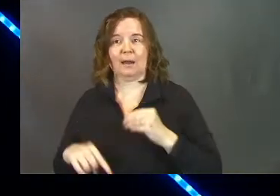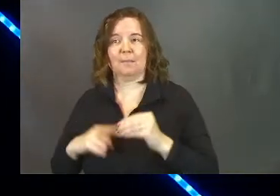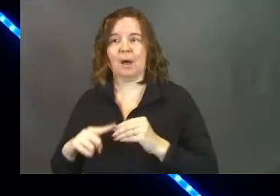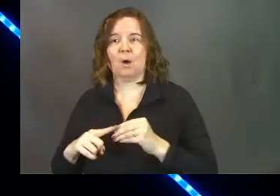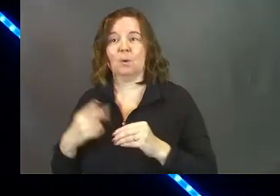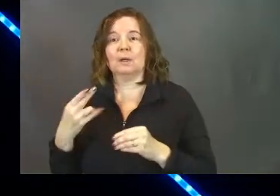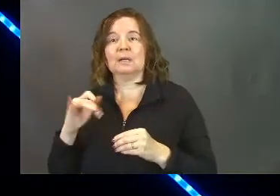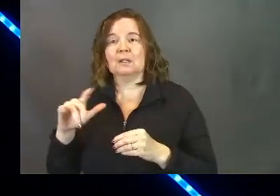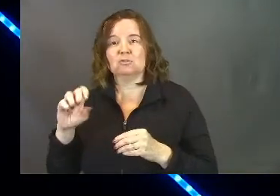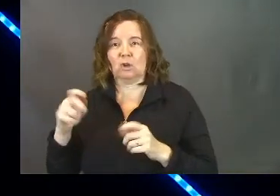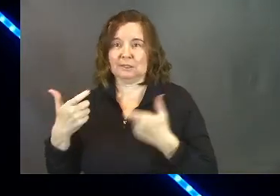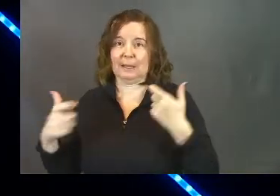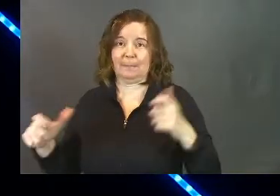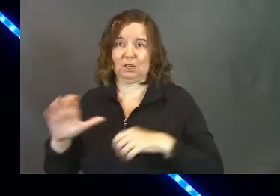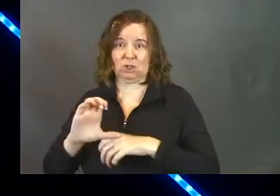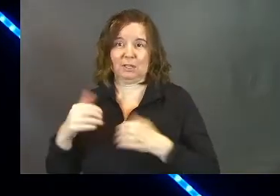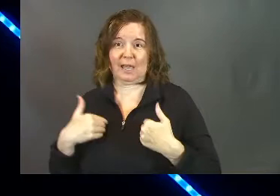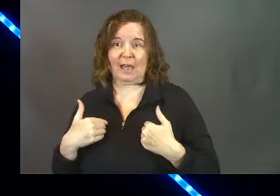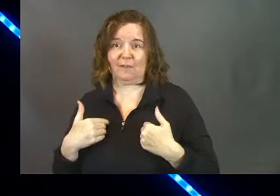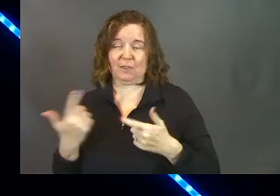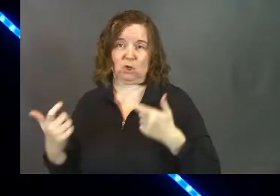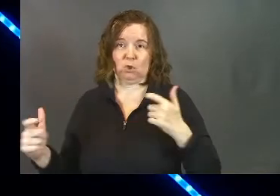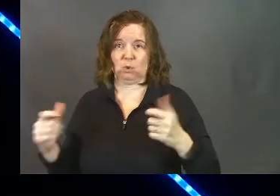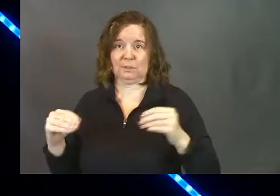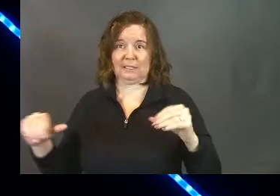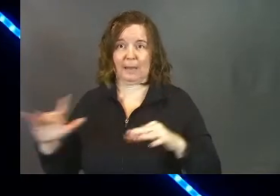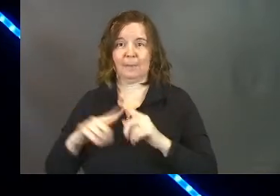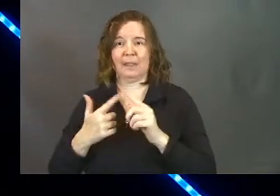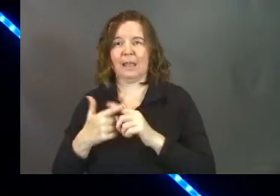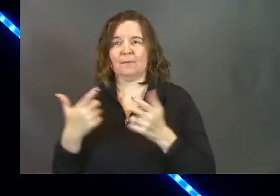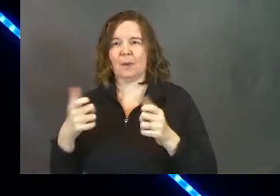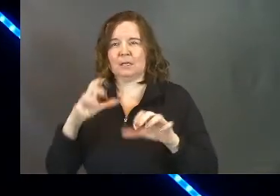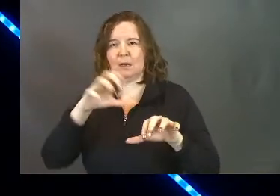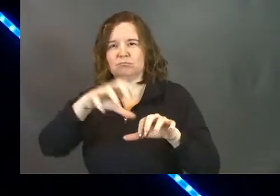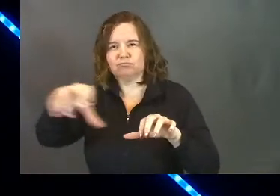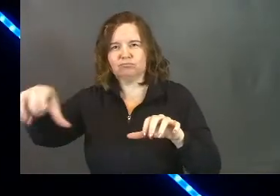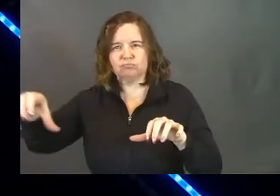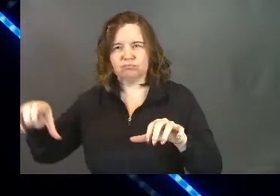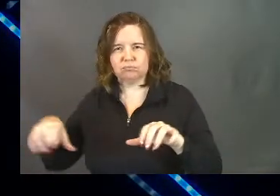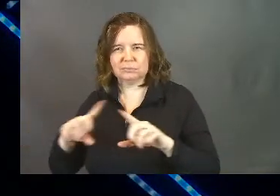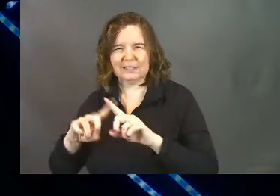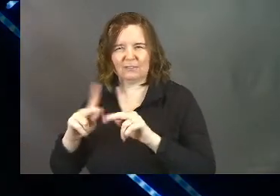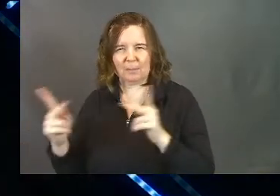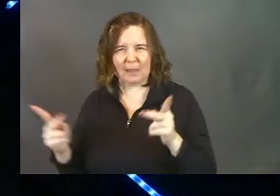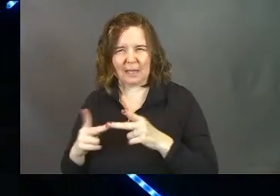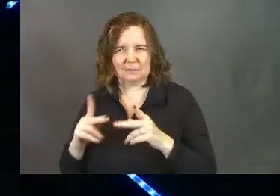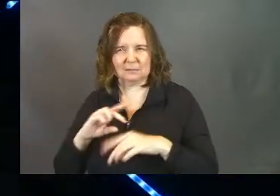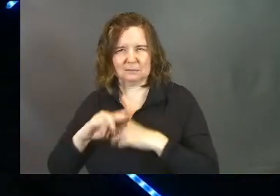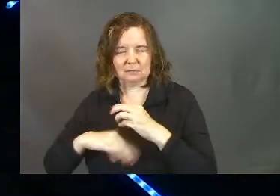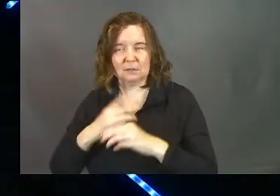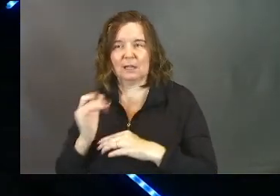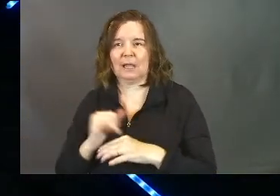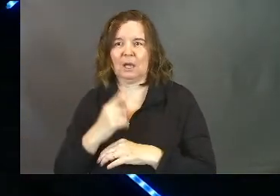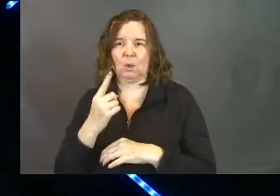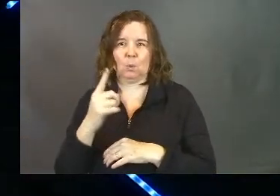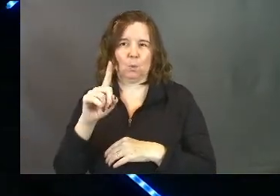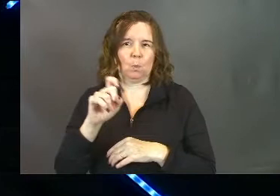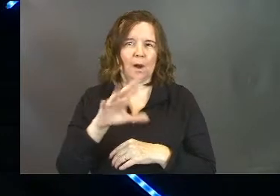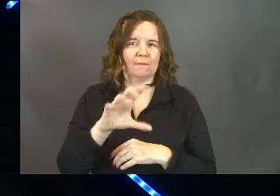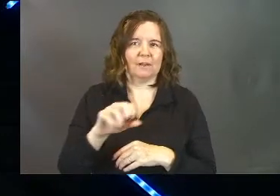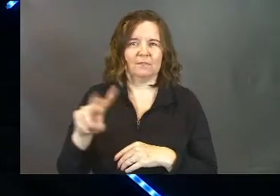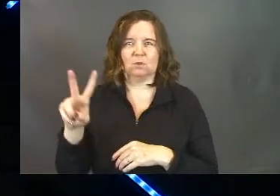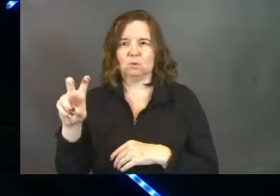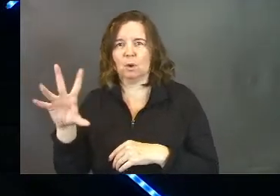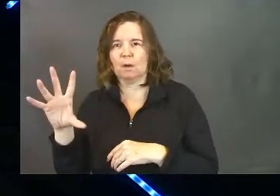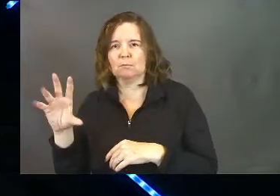about, like, Hillsong's a big church, like they have their huge campus, but then they have a bunch of little ones all over the place, these churches that are like 150, 200